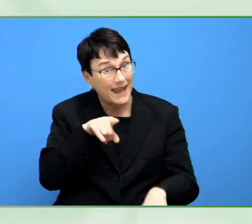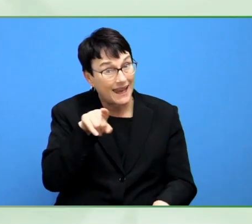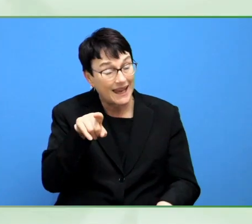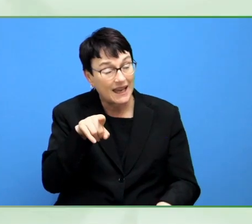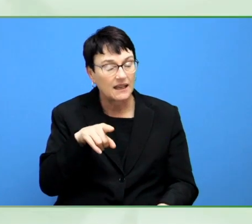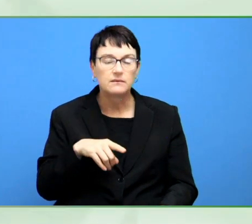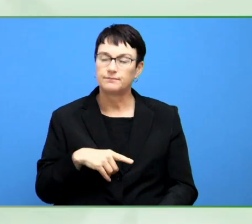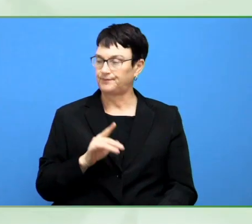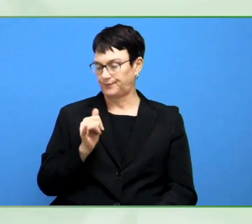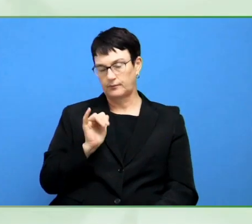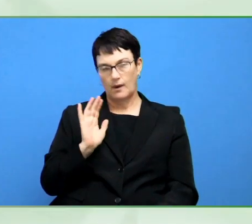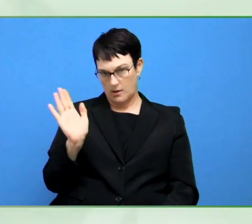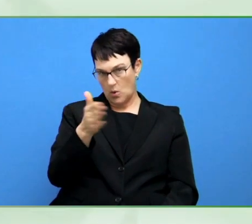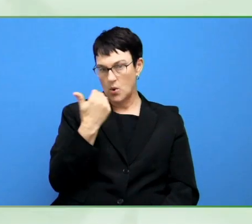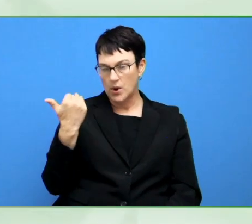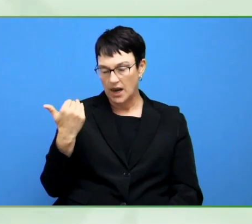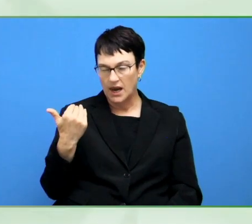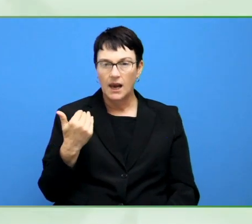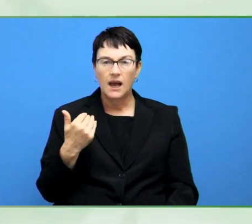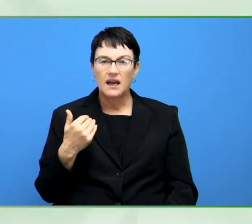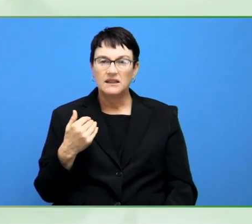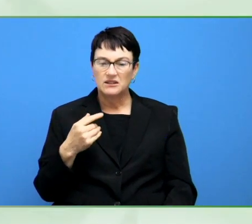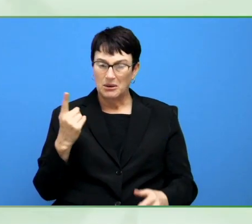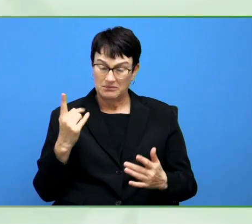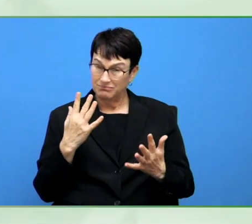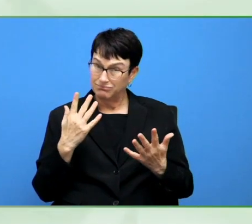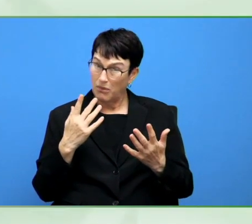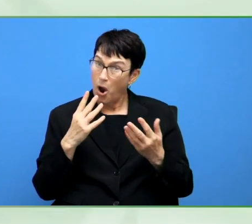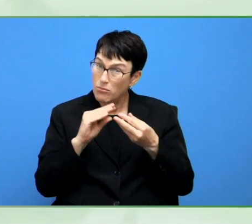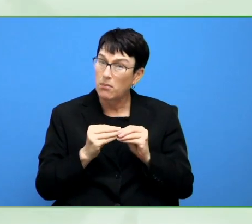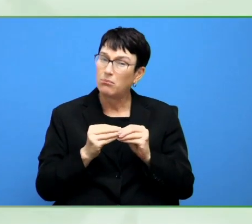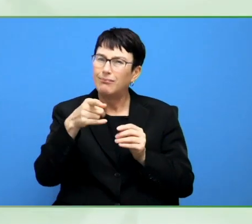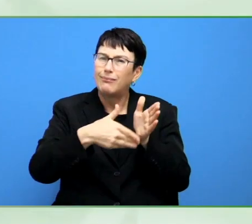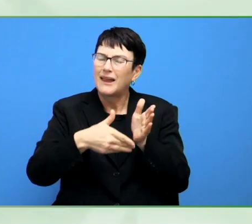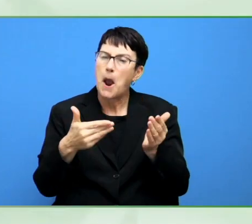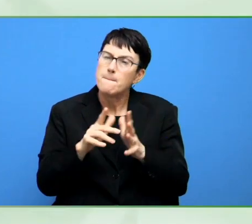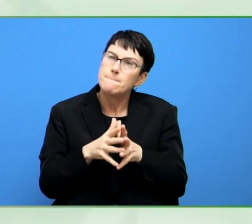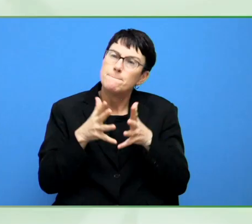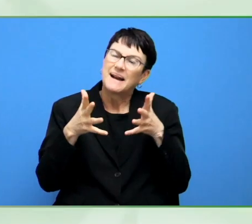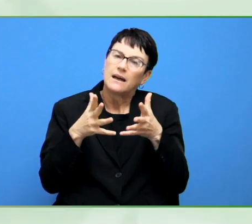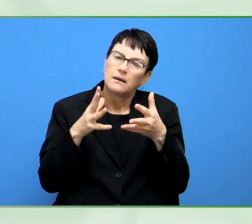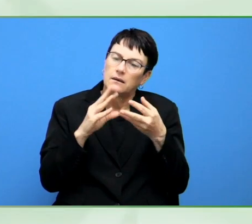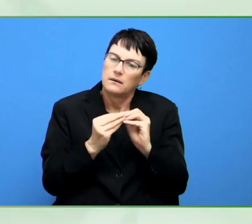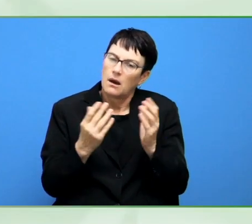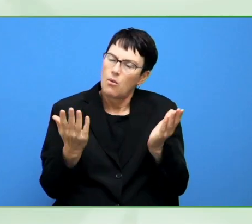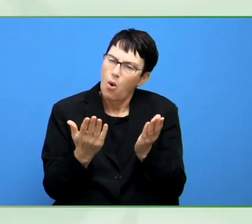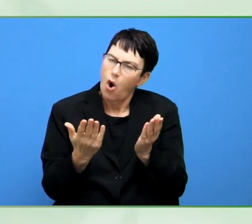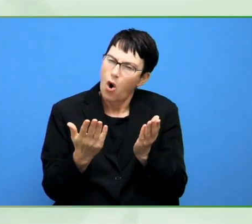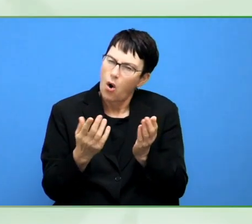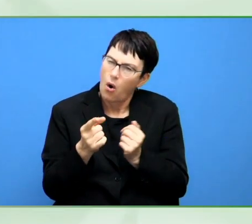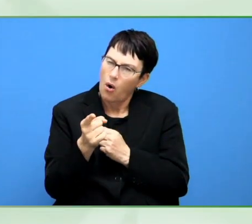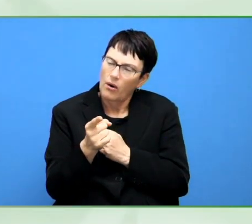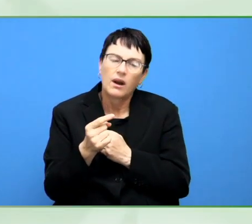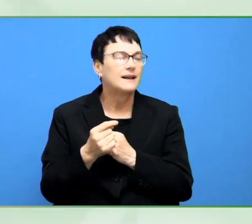the same struggles and have the same breaches, and you would probably think